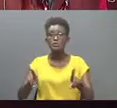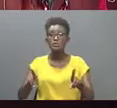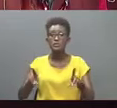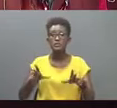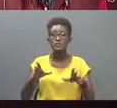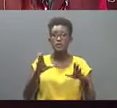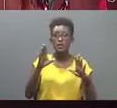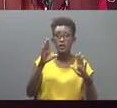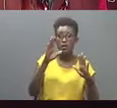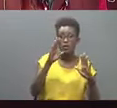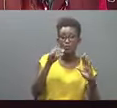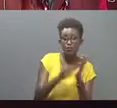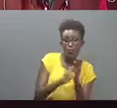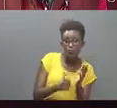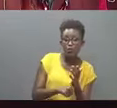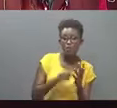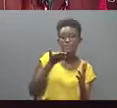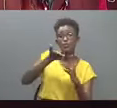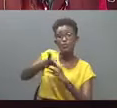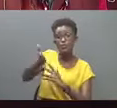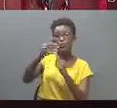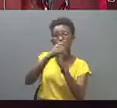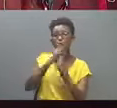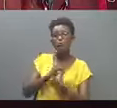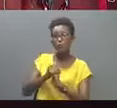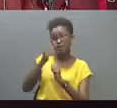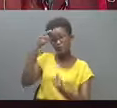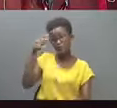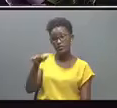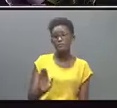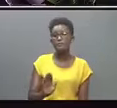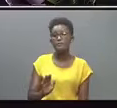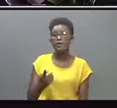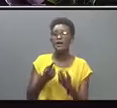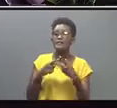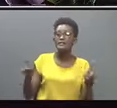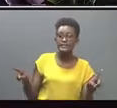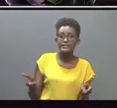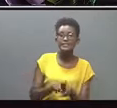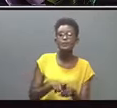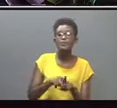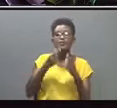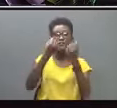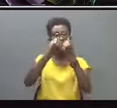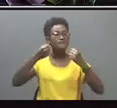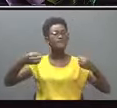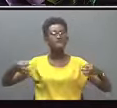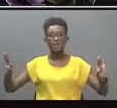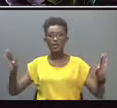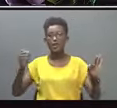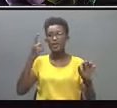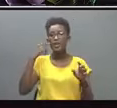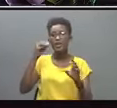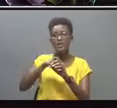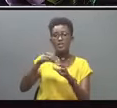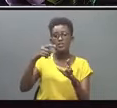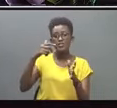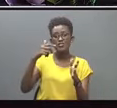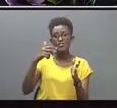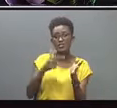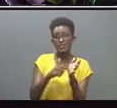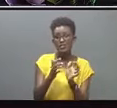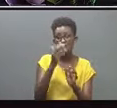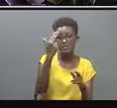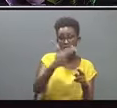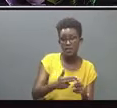problems through prayer and setting them free in Jesus' name. Because the